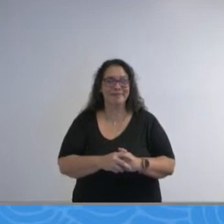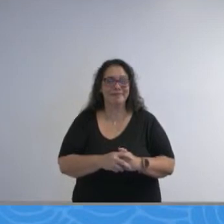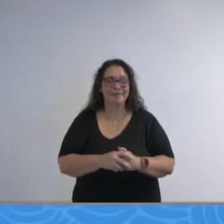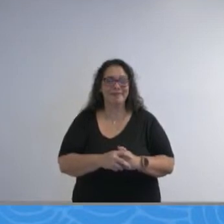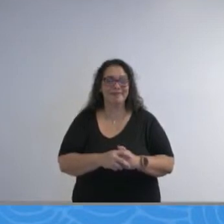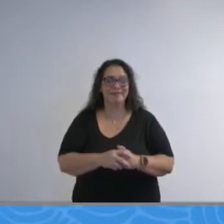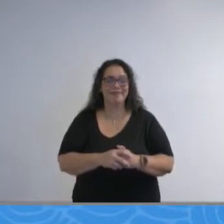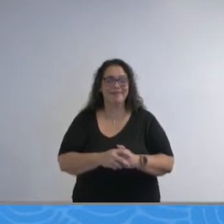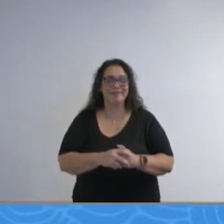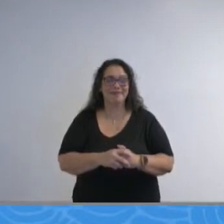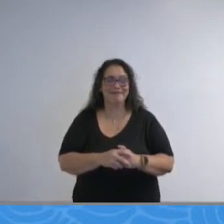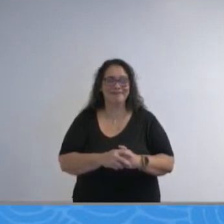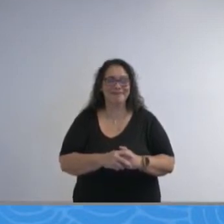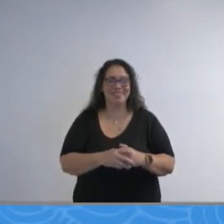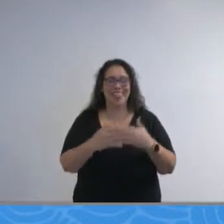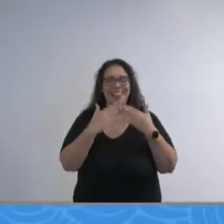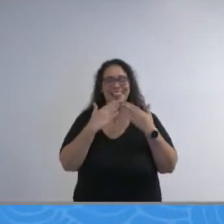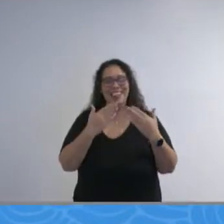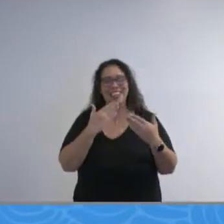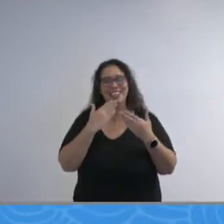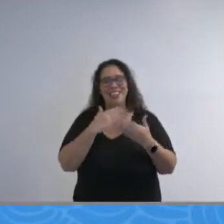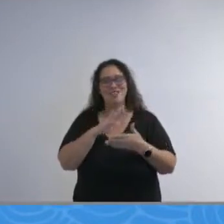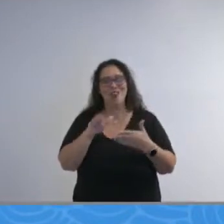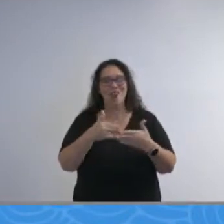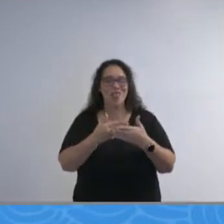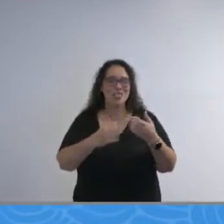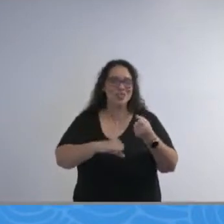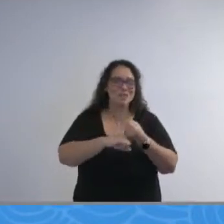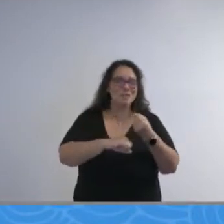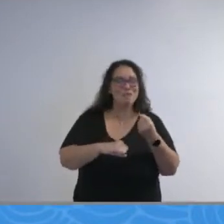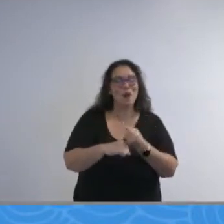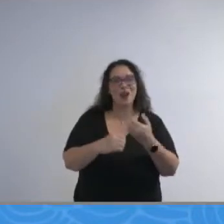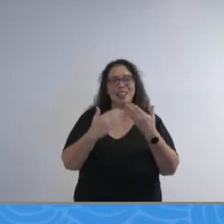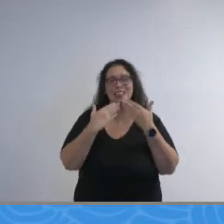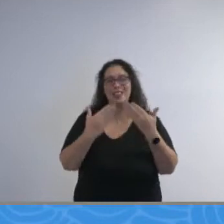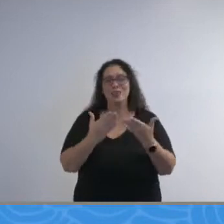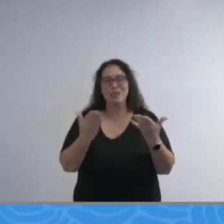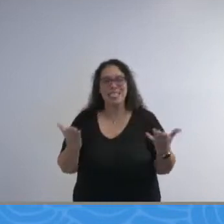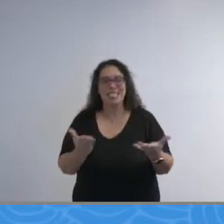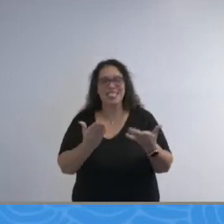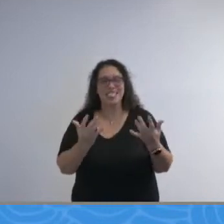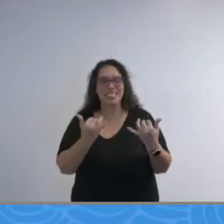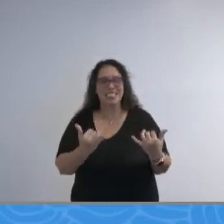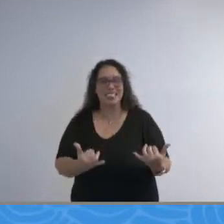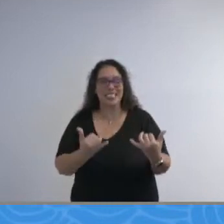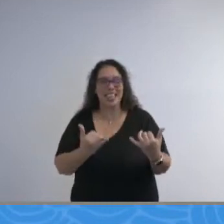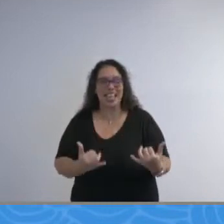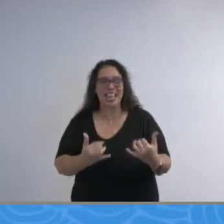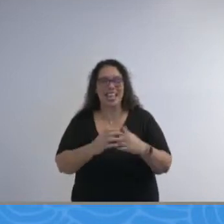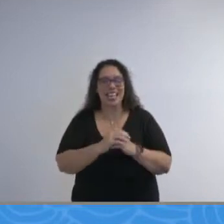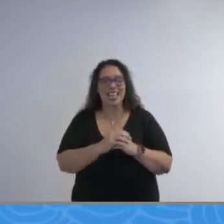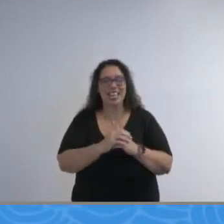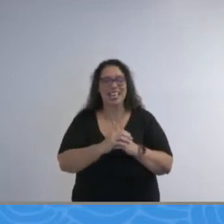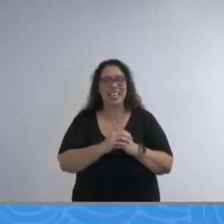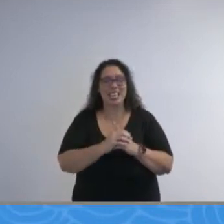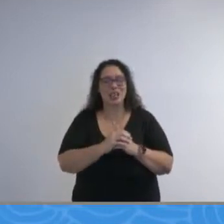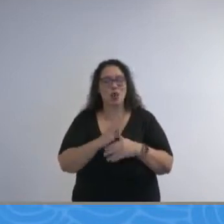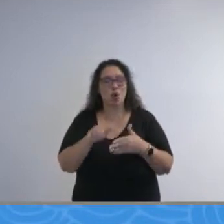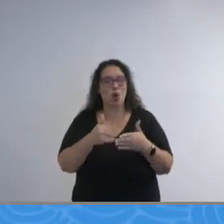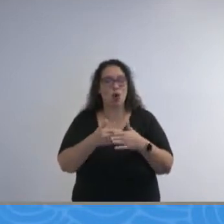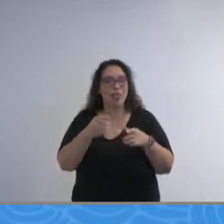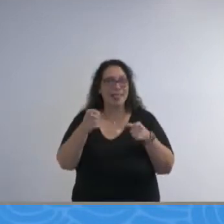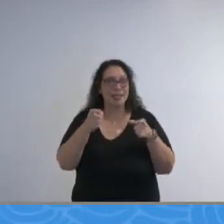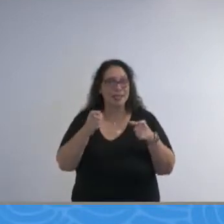Gracias por todo el apoyo. Thank you for all the support. Thank you for being here today. To all the